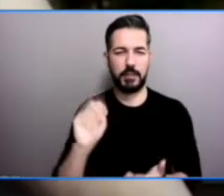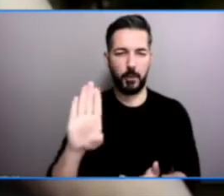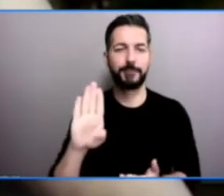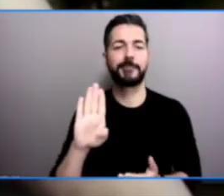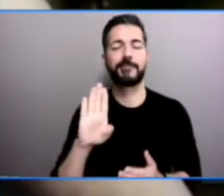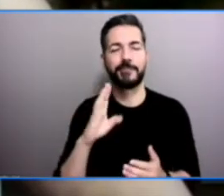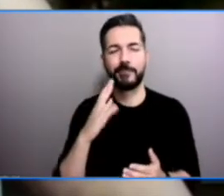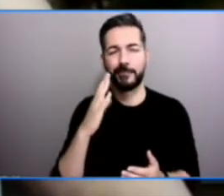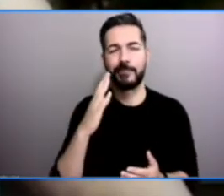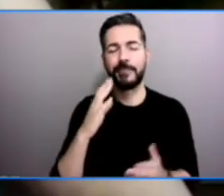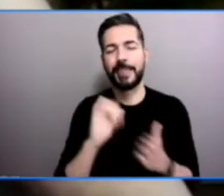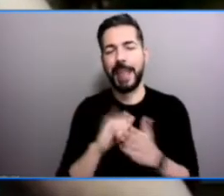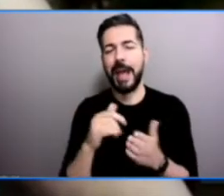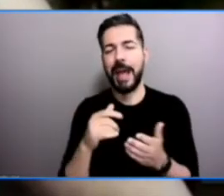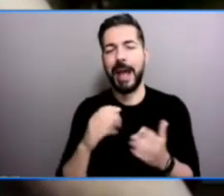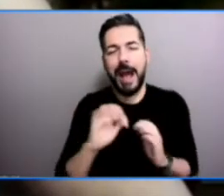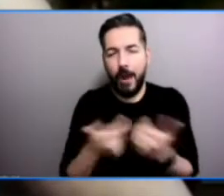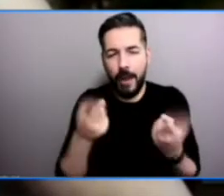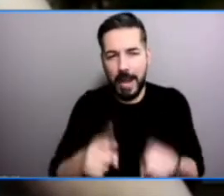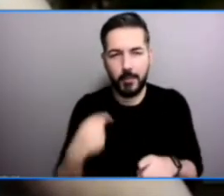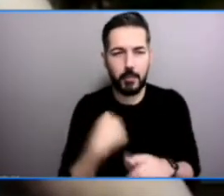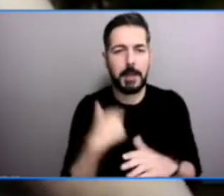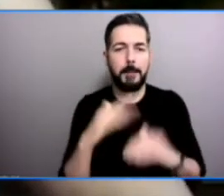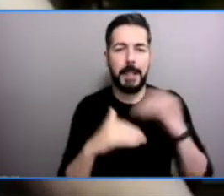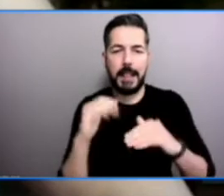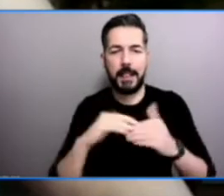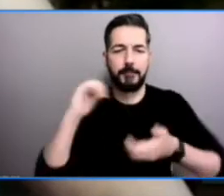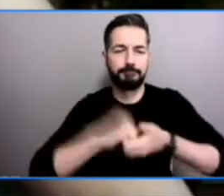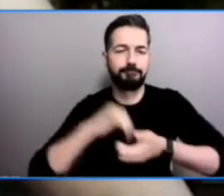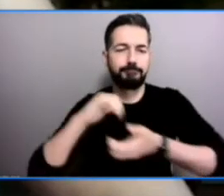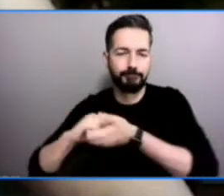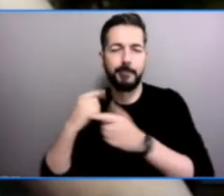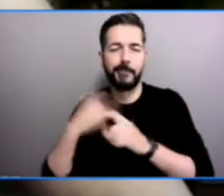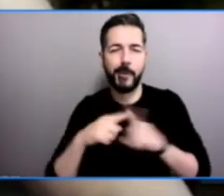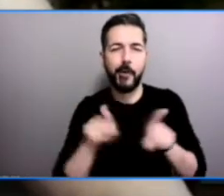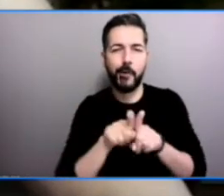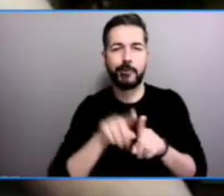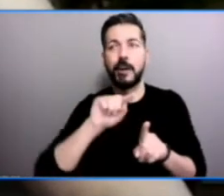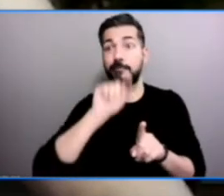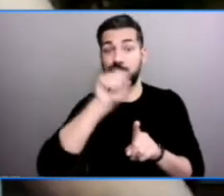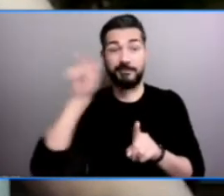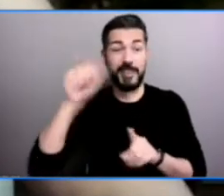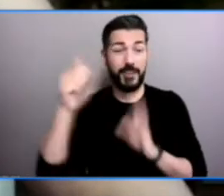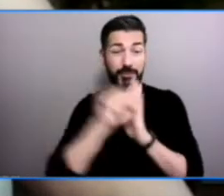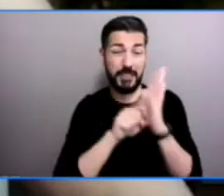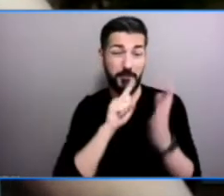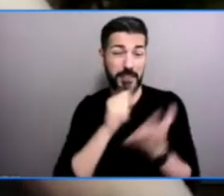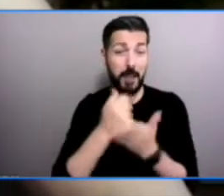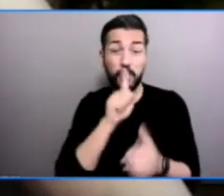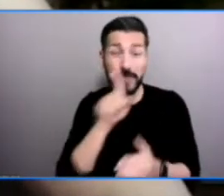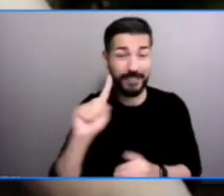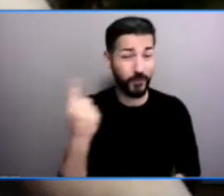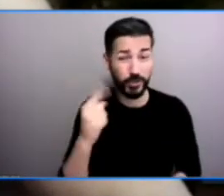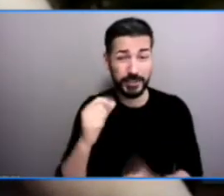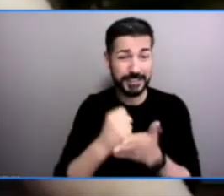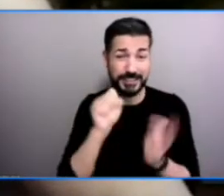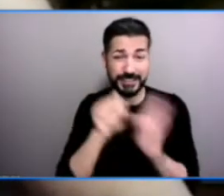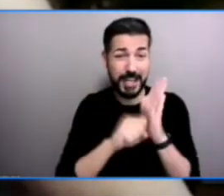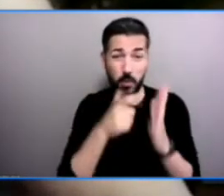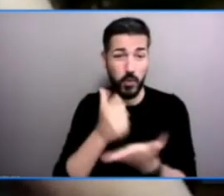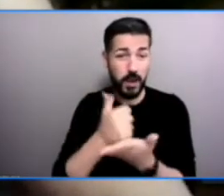And Melina, I know that you all had, we ended up eventually having some resources to support the campaign, but I know that you